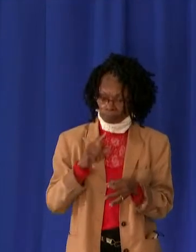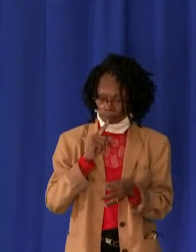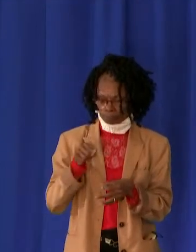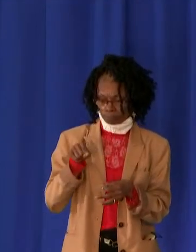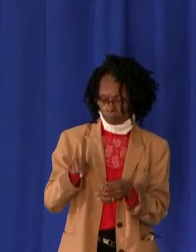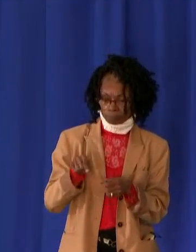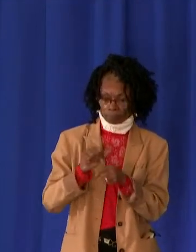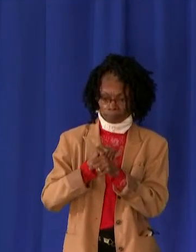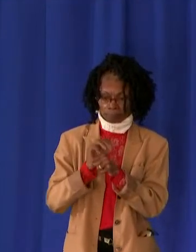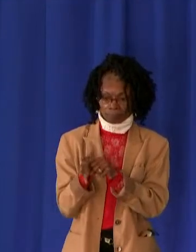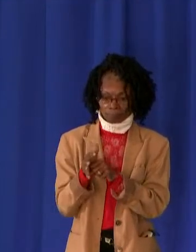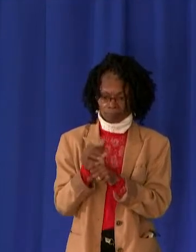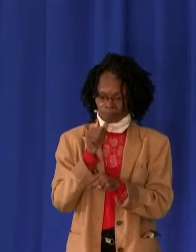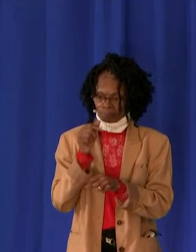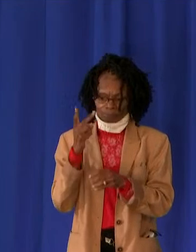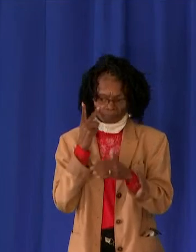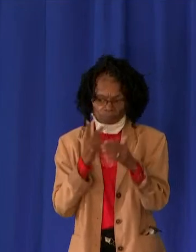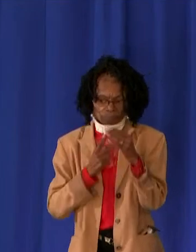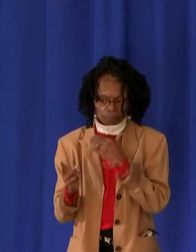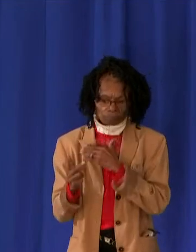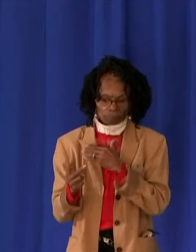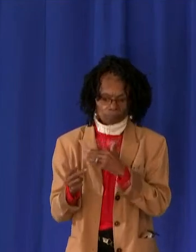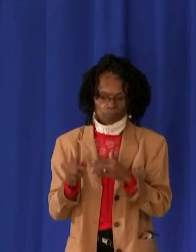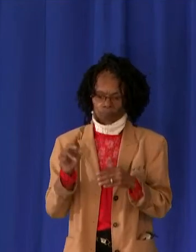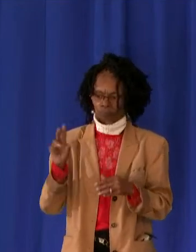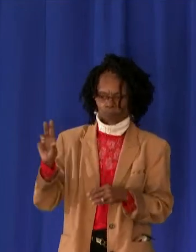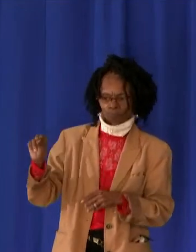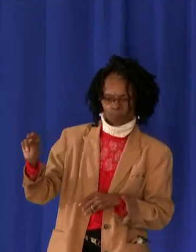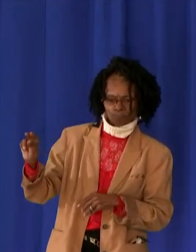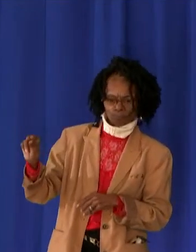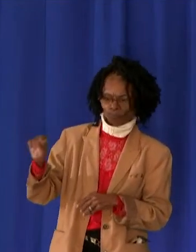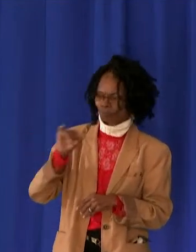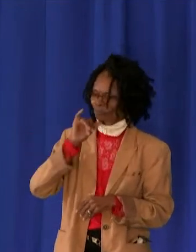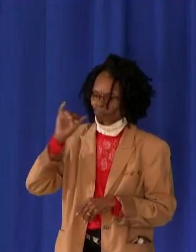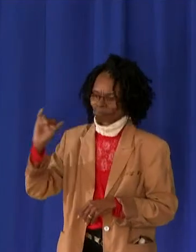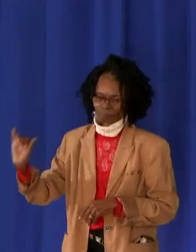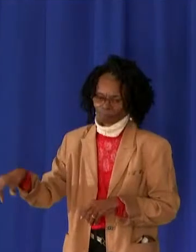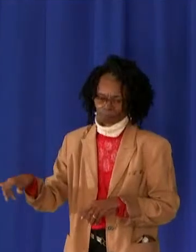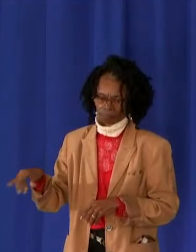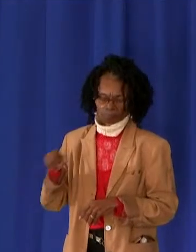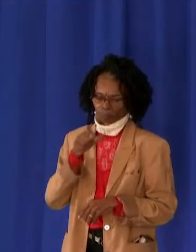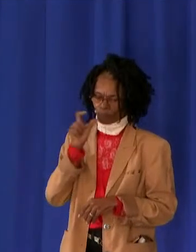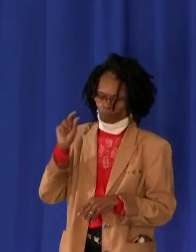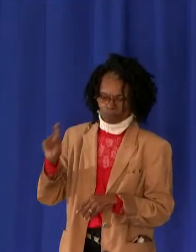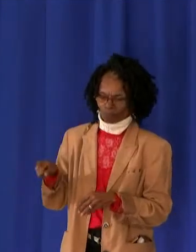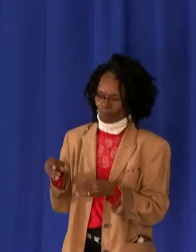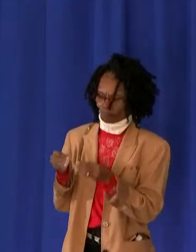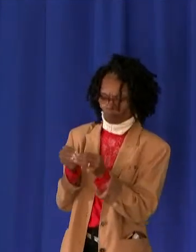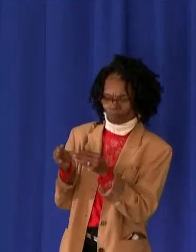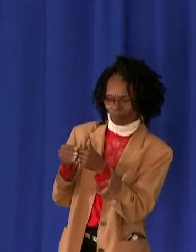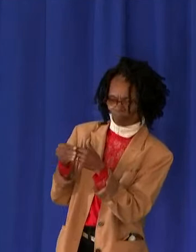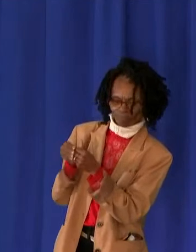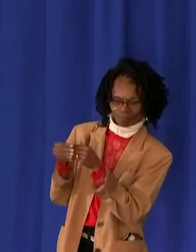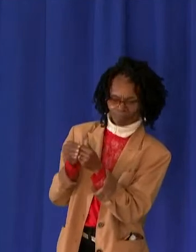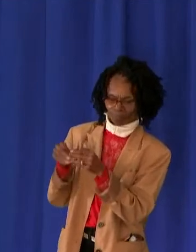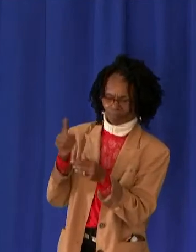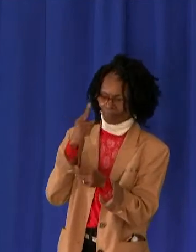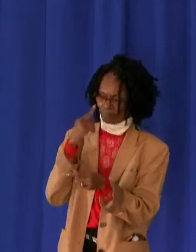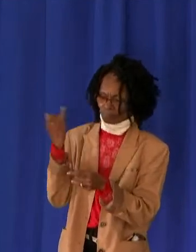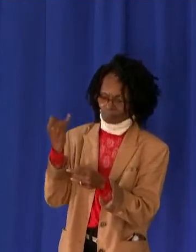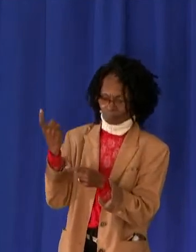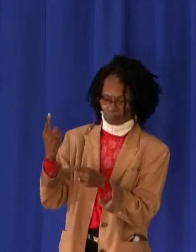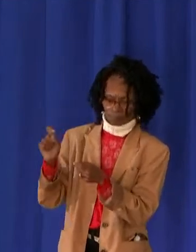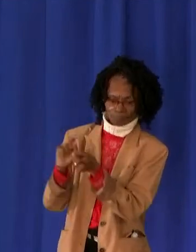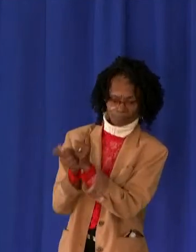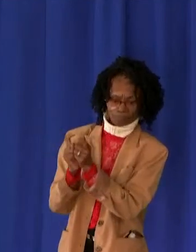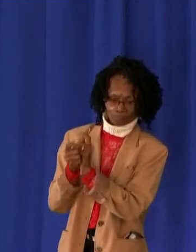proven to be? It's not, and what we know is that we have to be nimble if something should change,